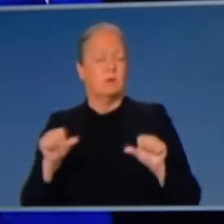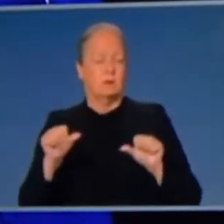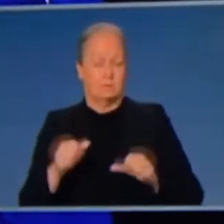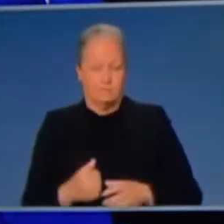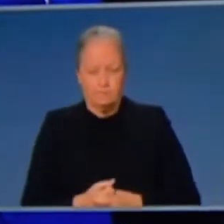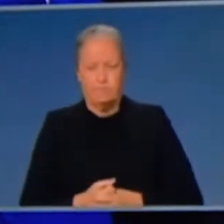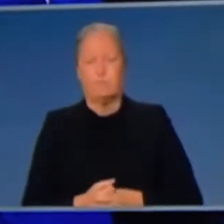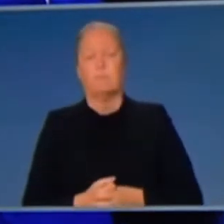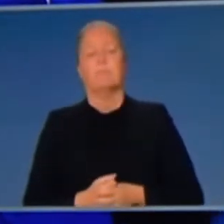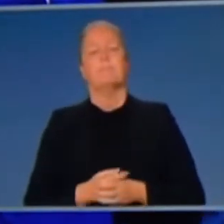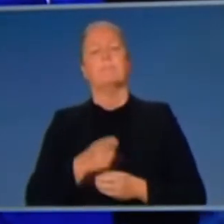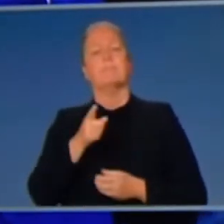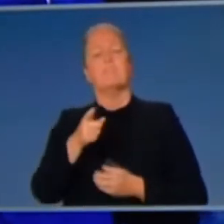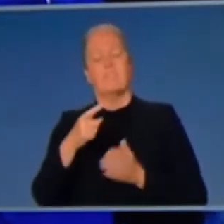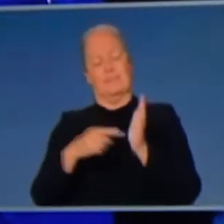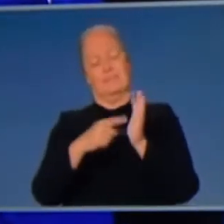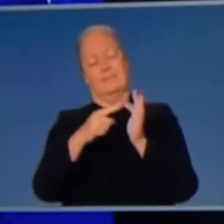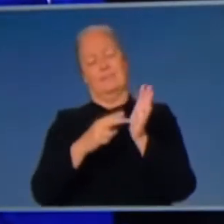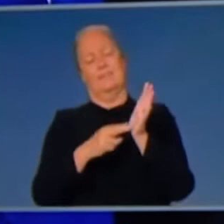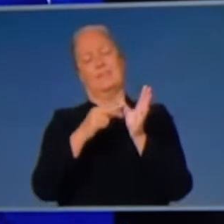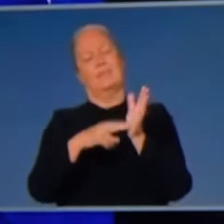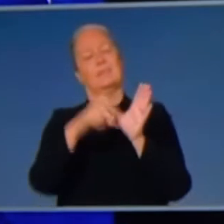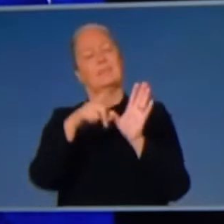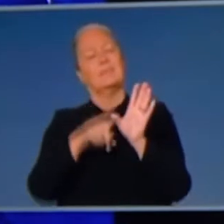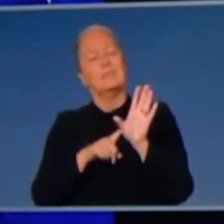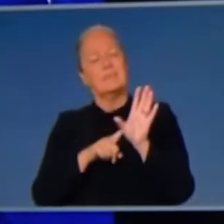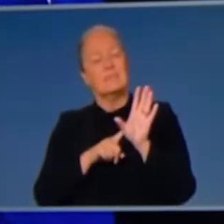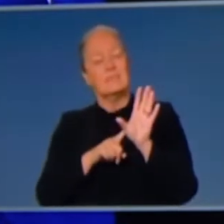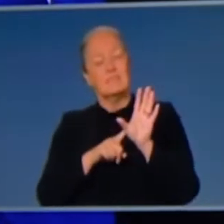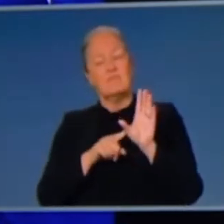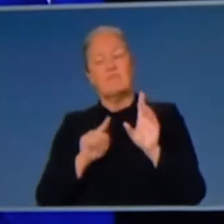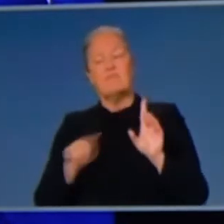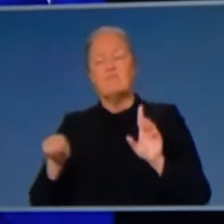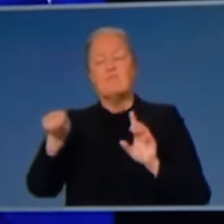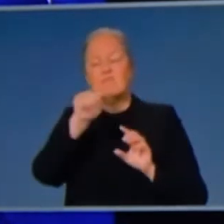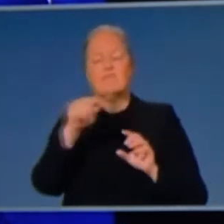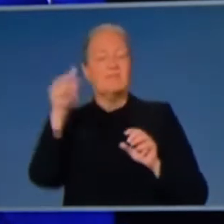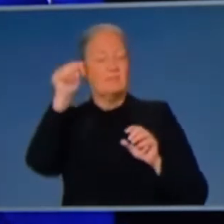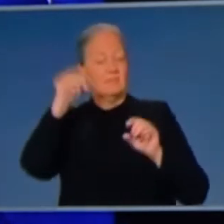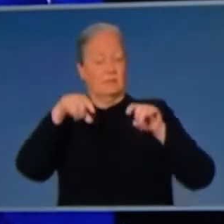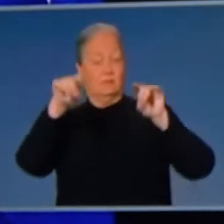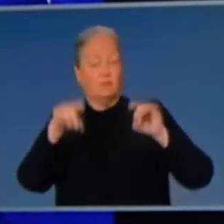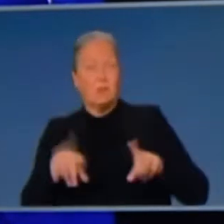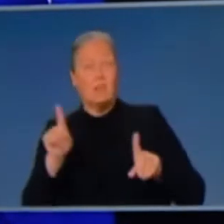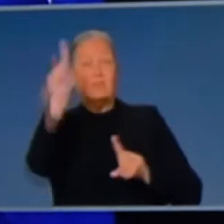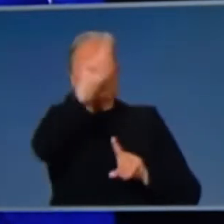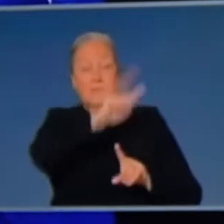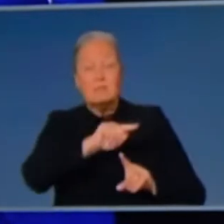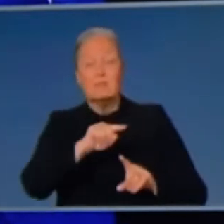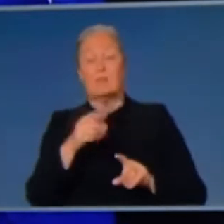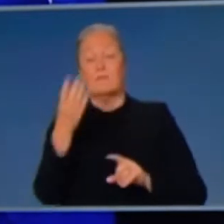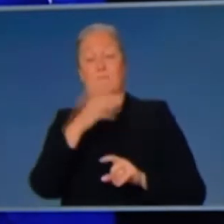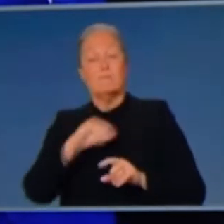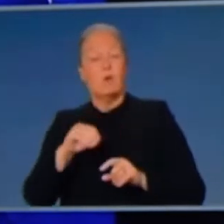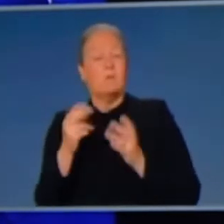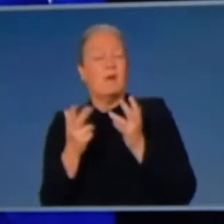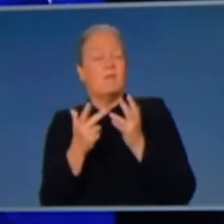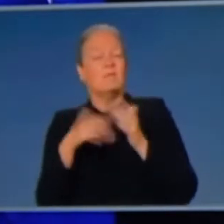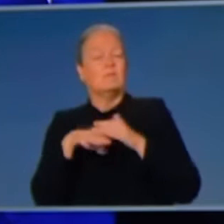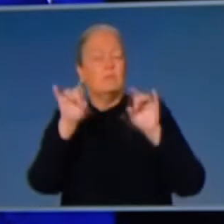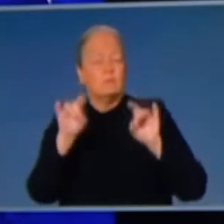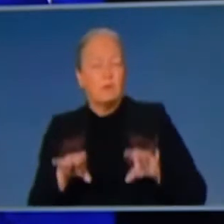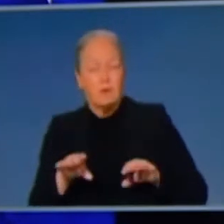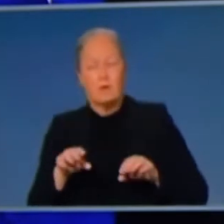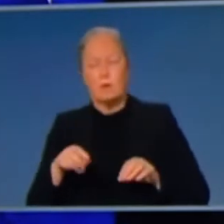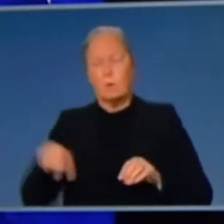very important. Now, I want to thank very much the states and territories, in particular the treasurers of the states and territories who have been working